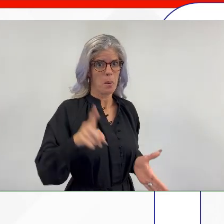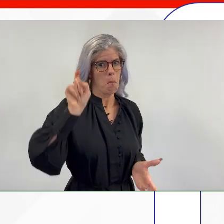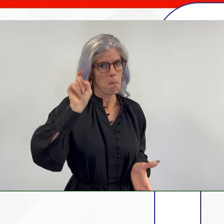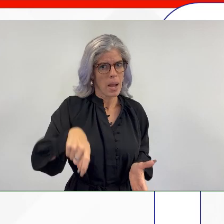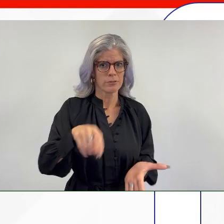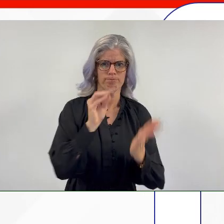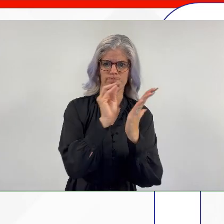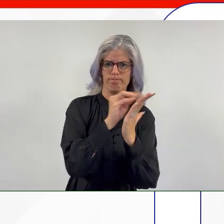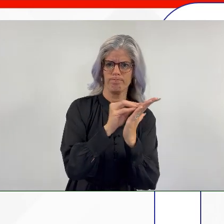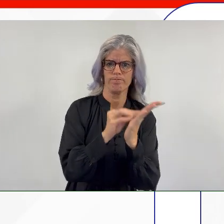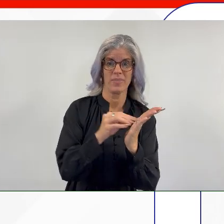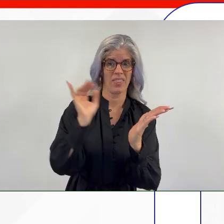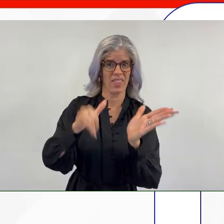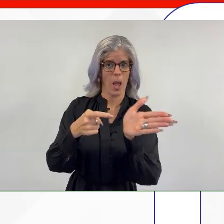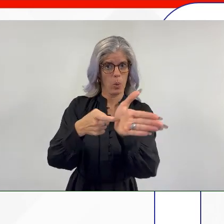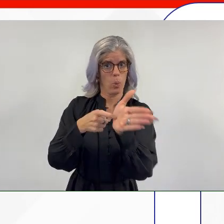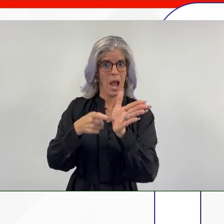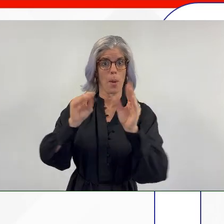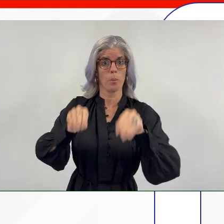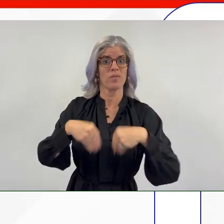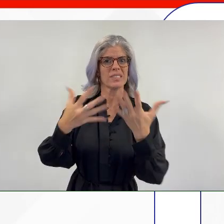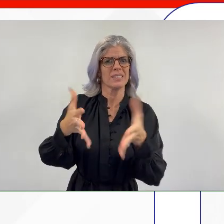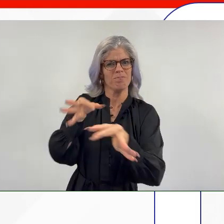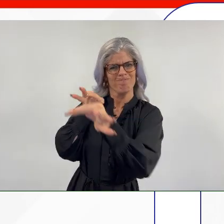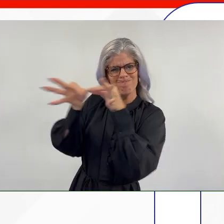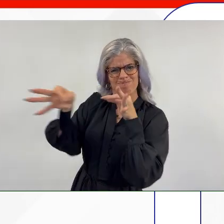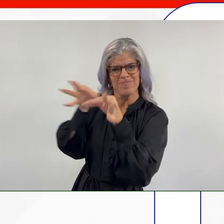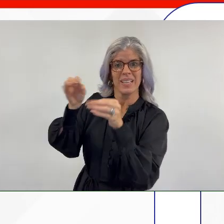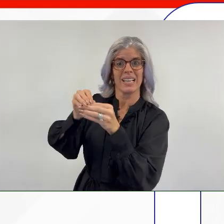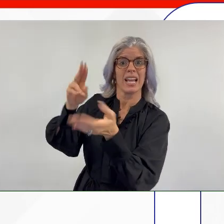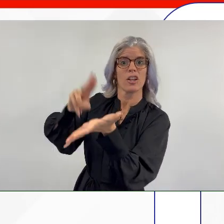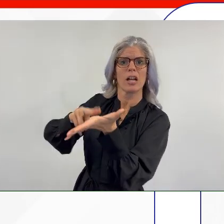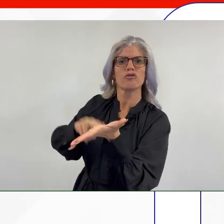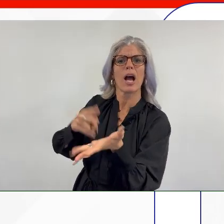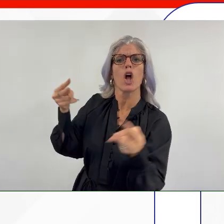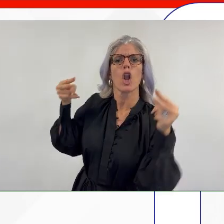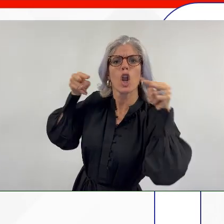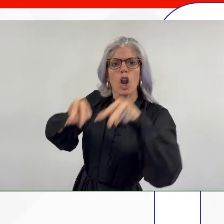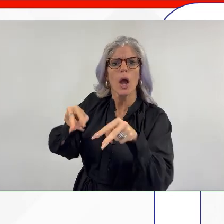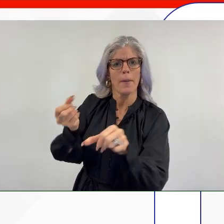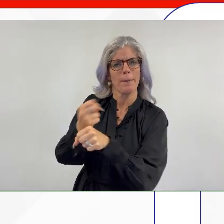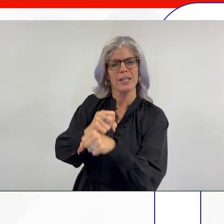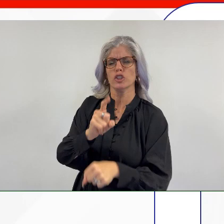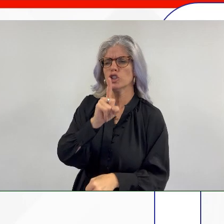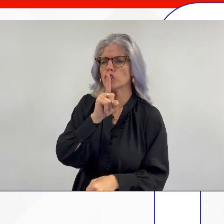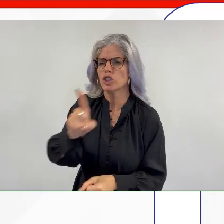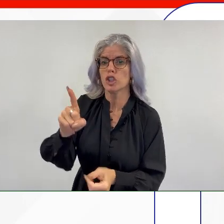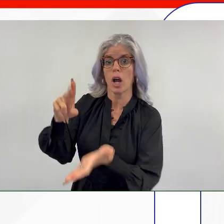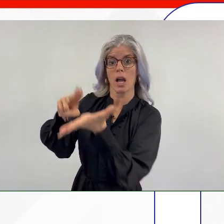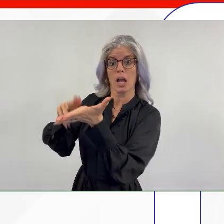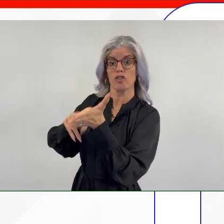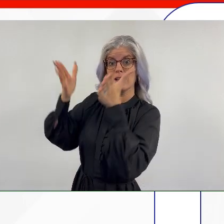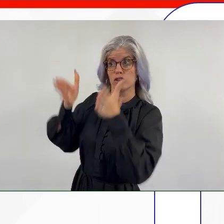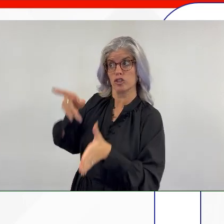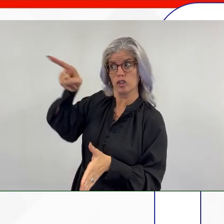to ensure that contractors perform according to the contract's conditions and specifications, as well as any purchase